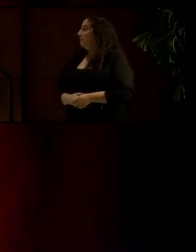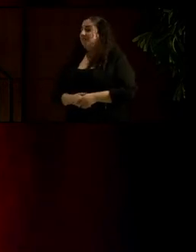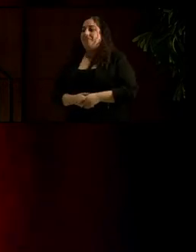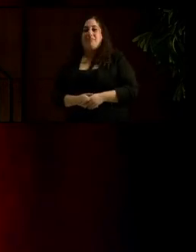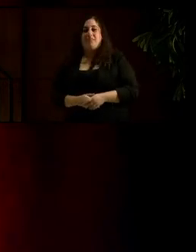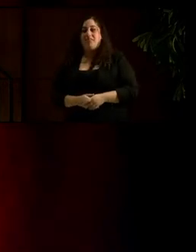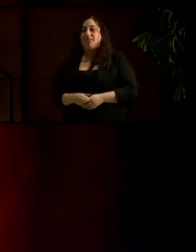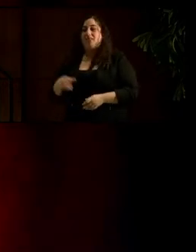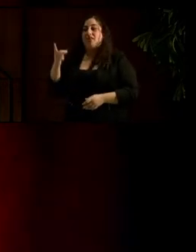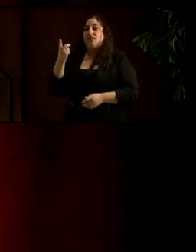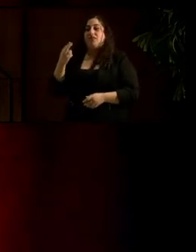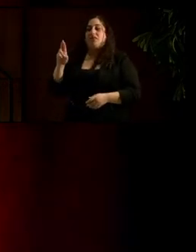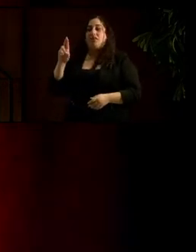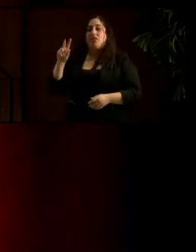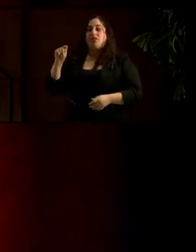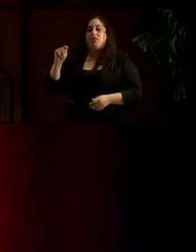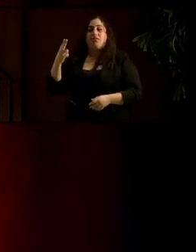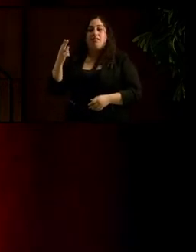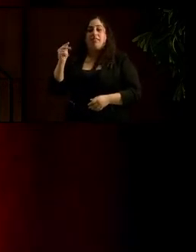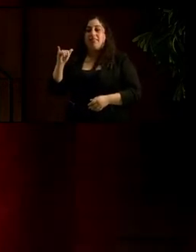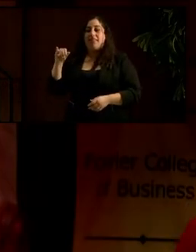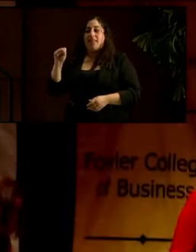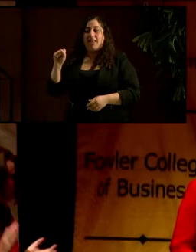Dr. Thais Alves.